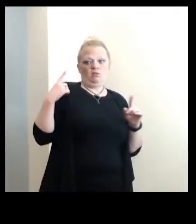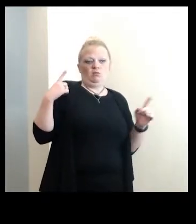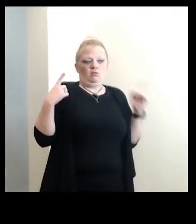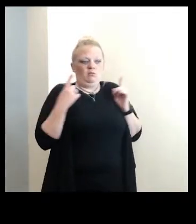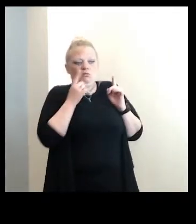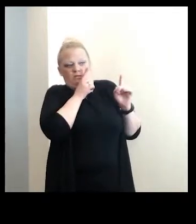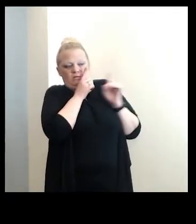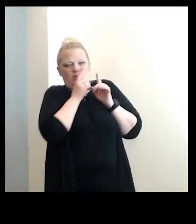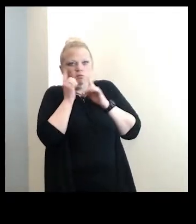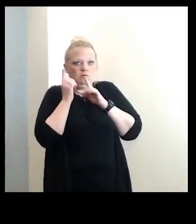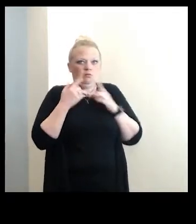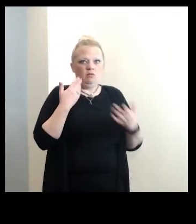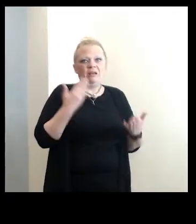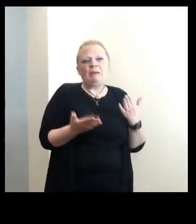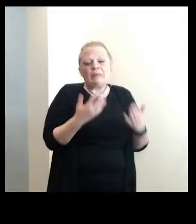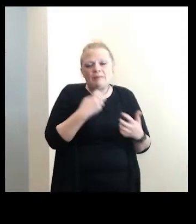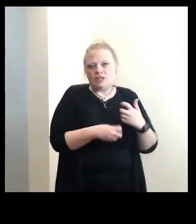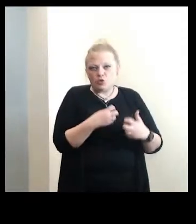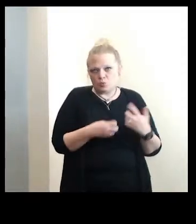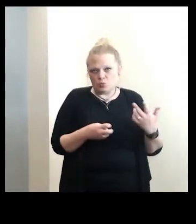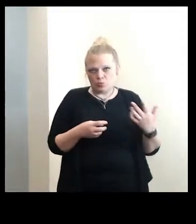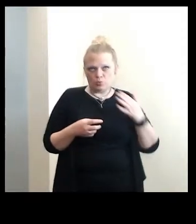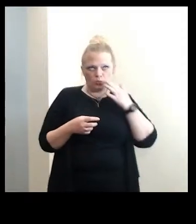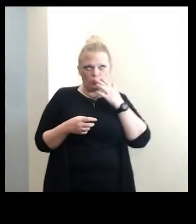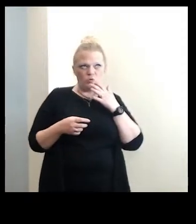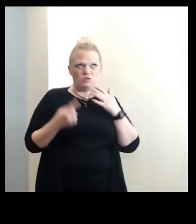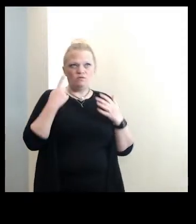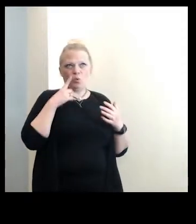you. You might have some issues in some of the